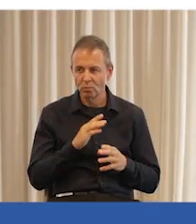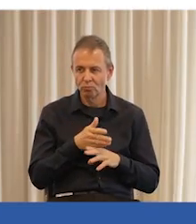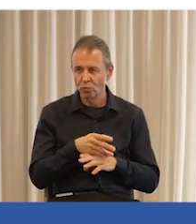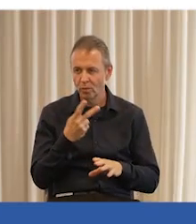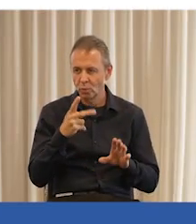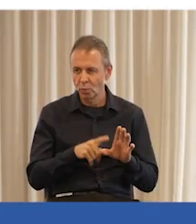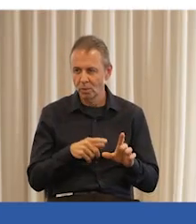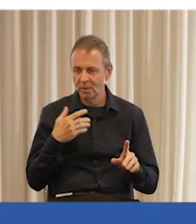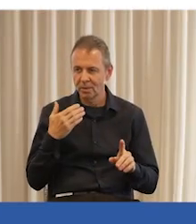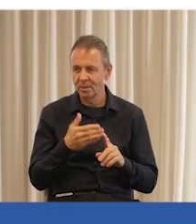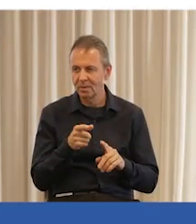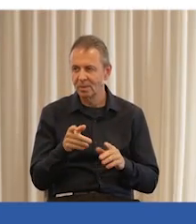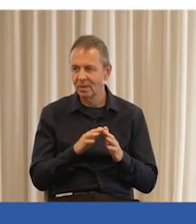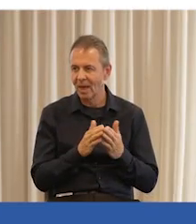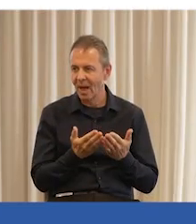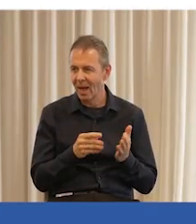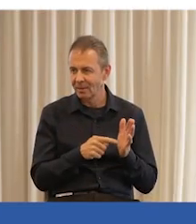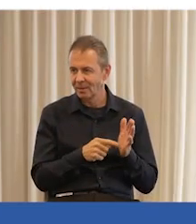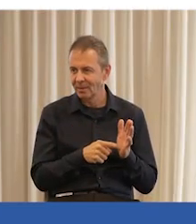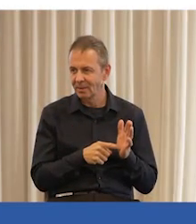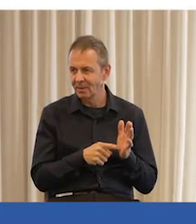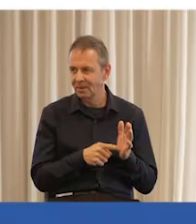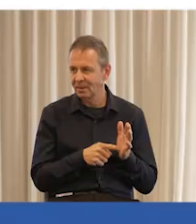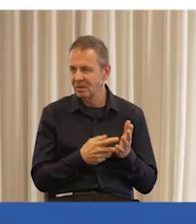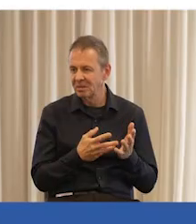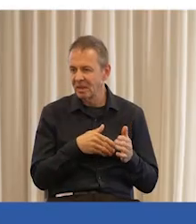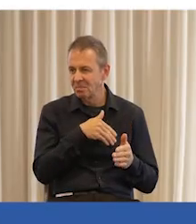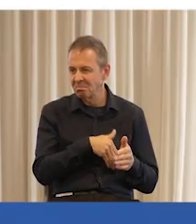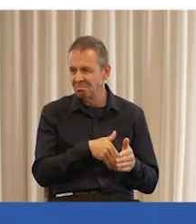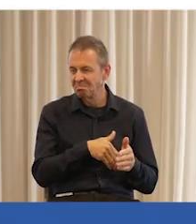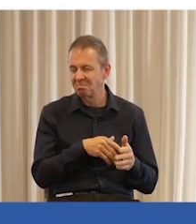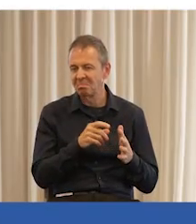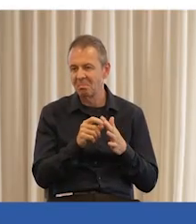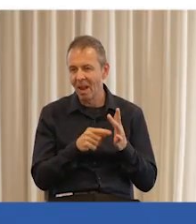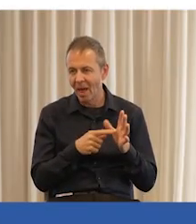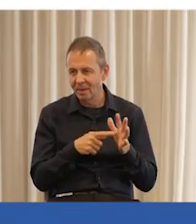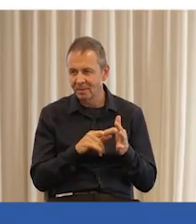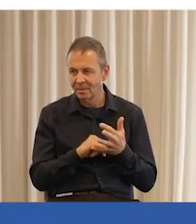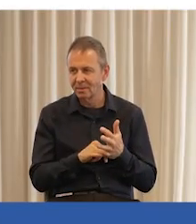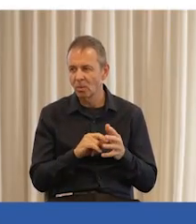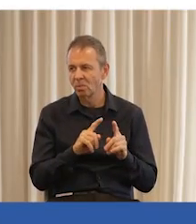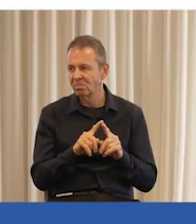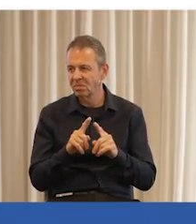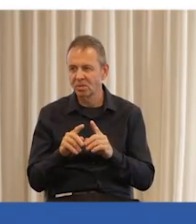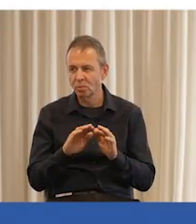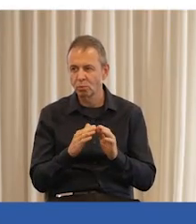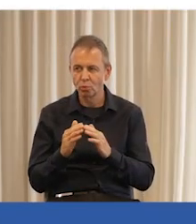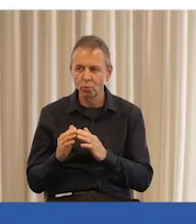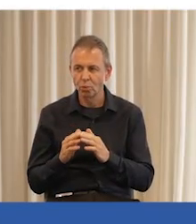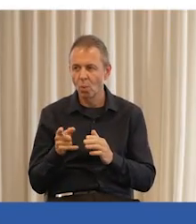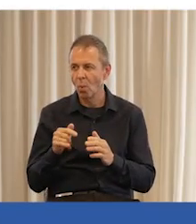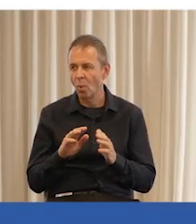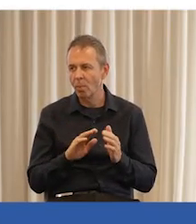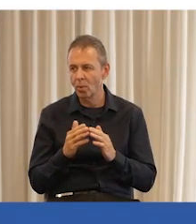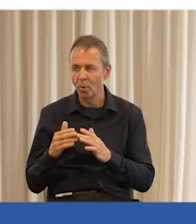every time she's somewhere, she's at her Pilates class, she's out in community, or she's at the community kitchen, she gets to talk to people